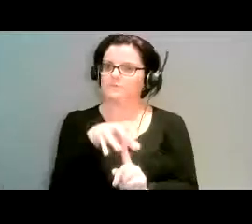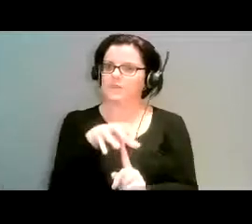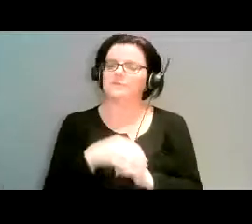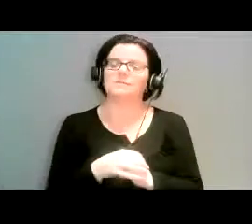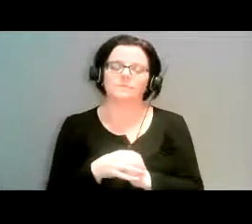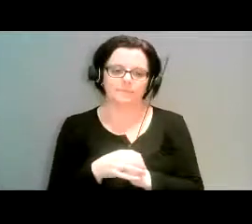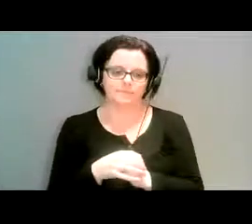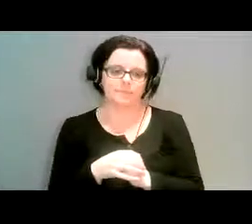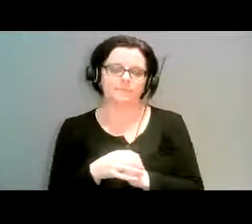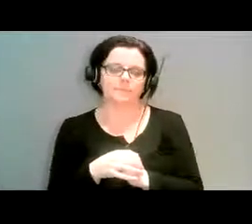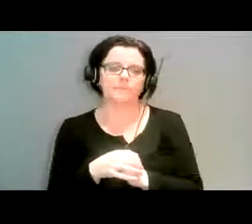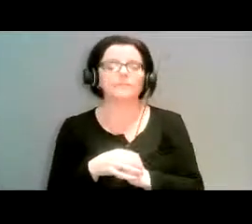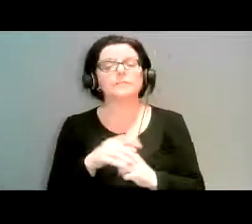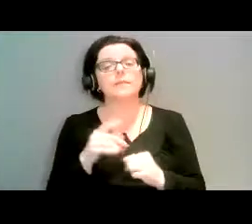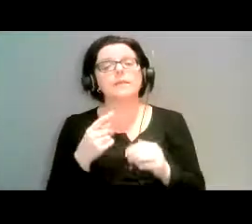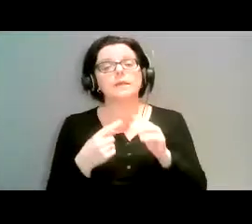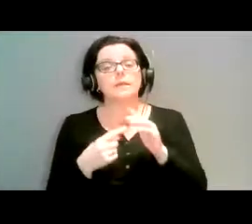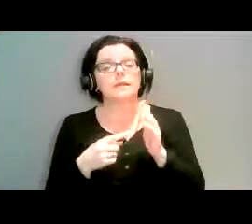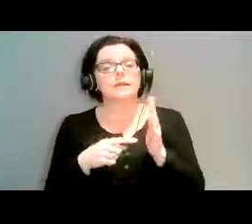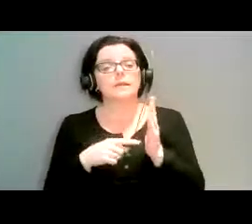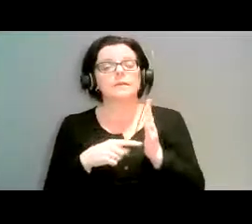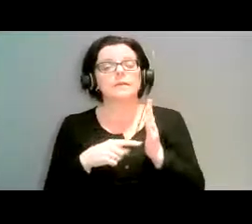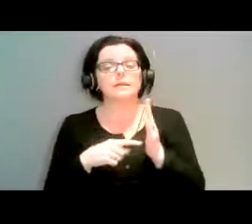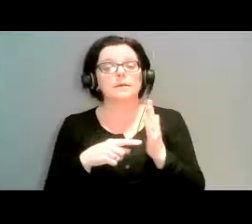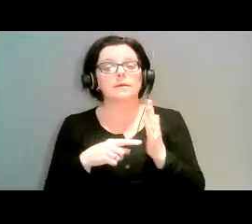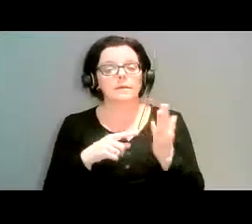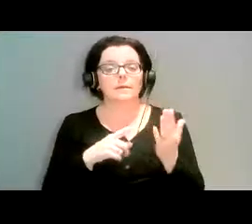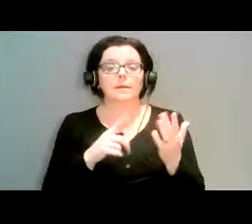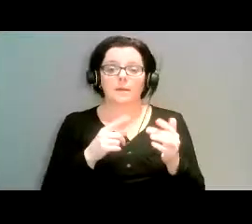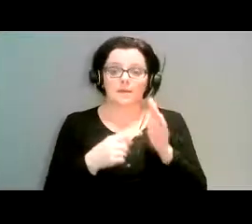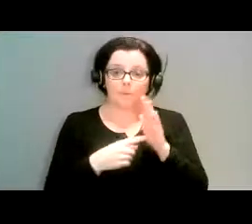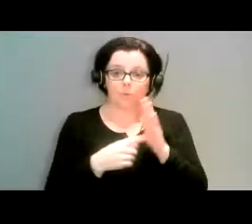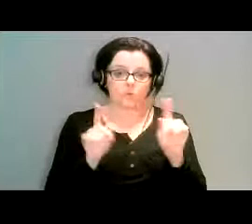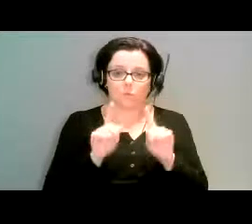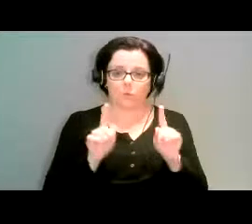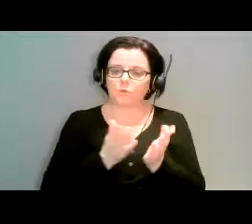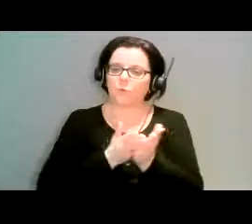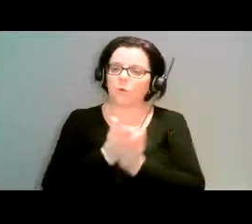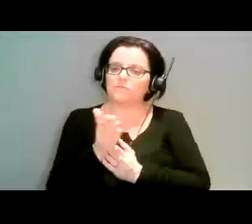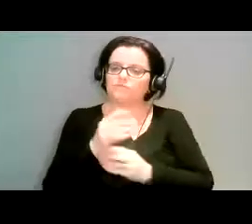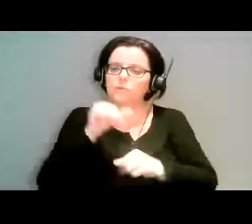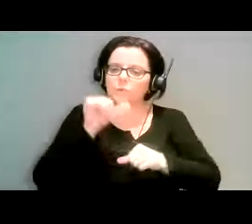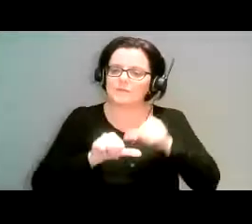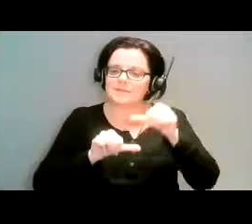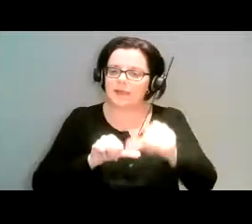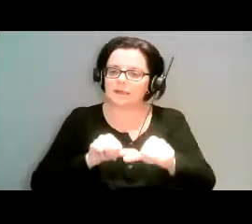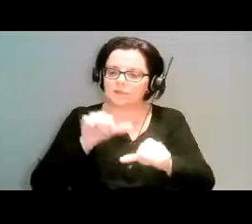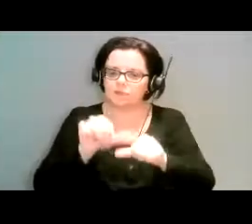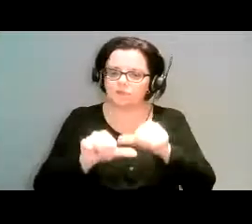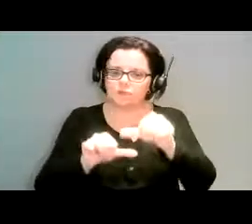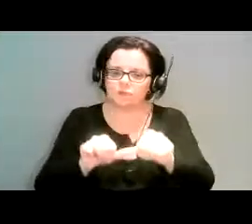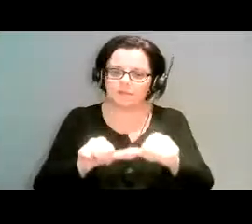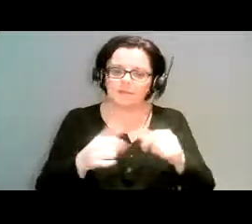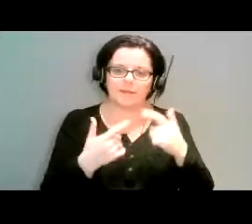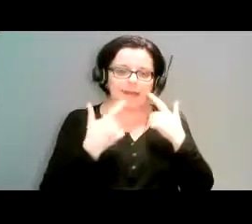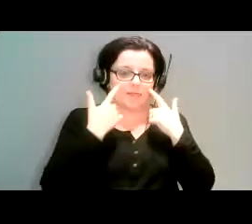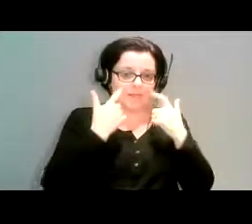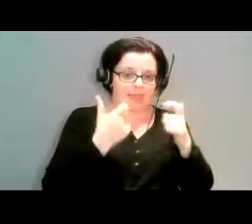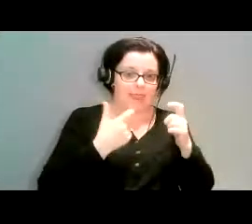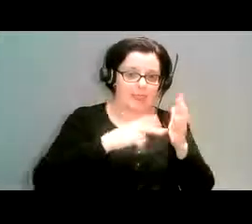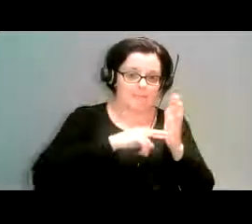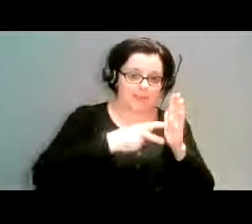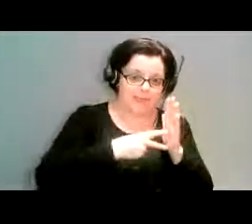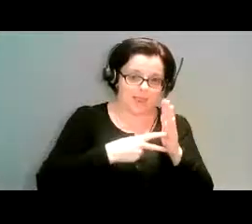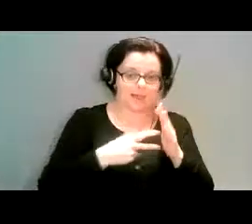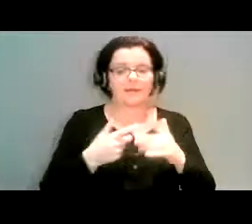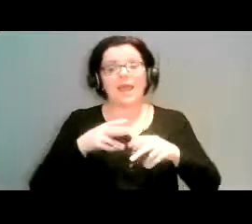of go through this in stages and relate needs in the care plan to the needs in the